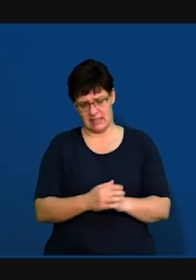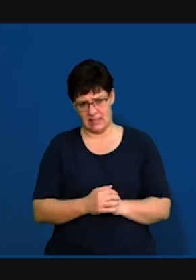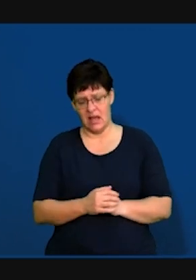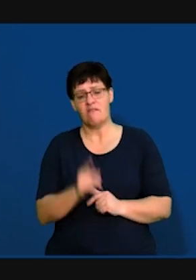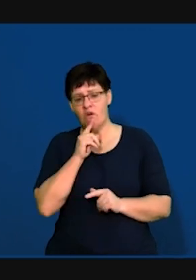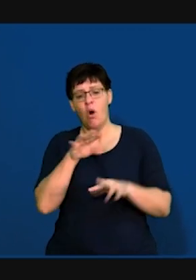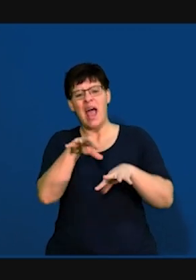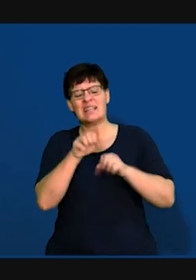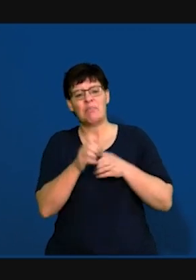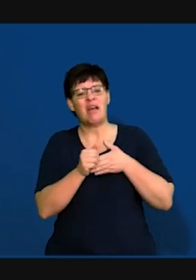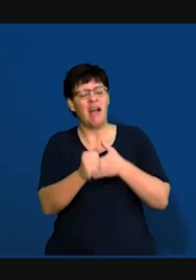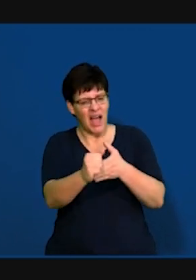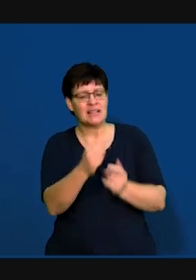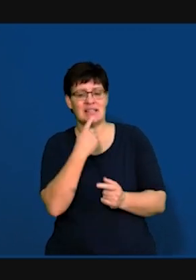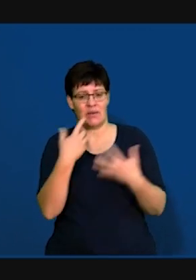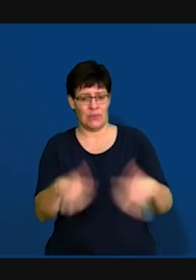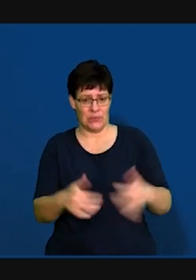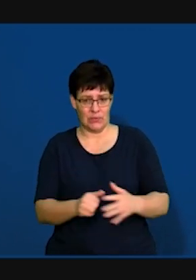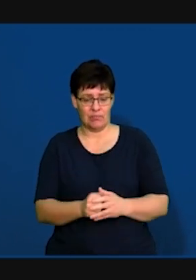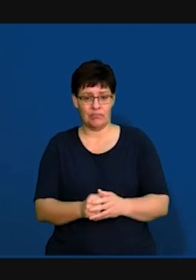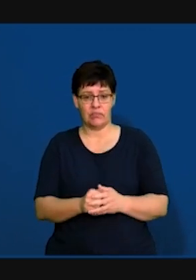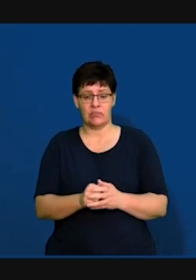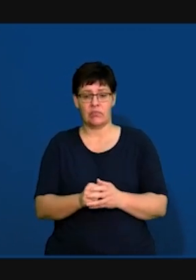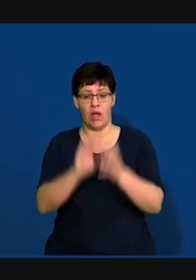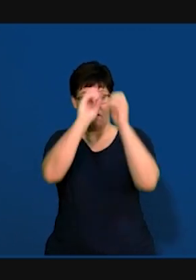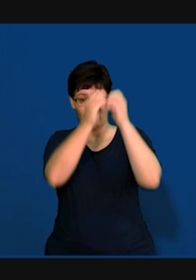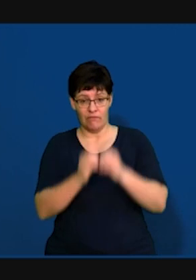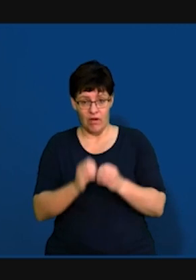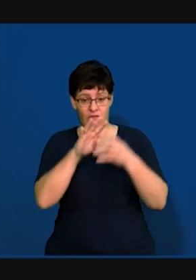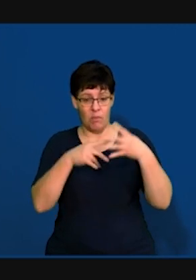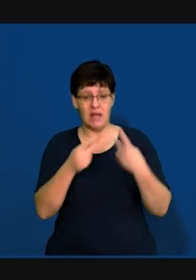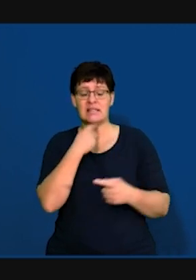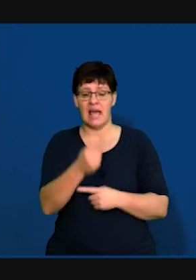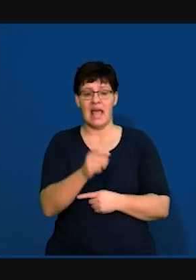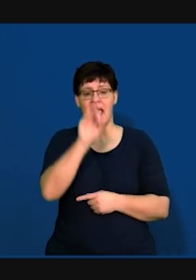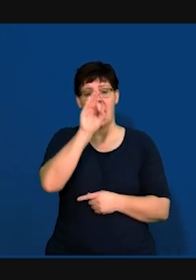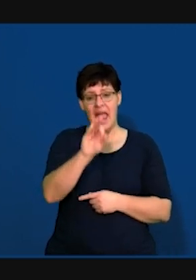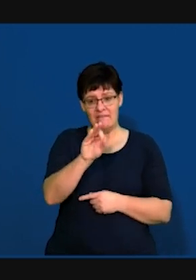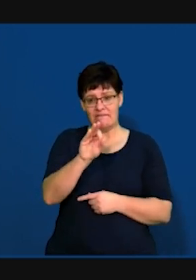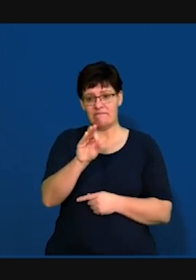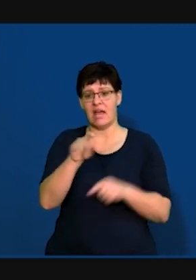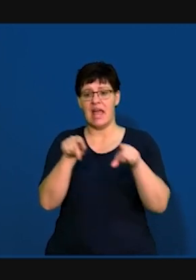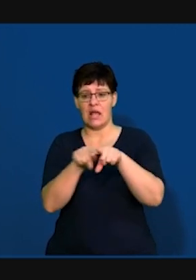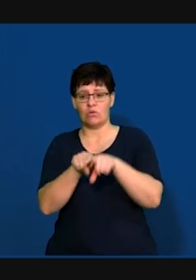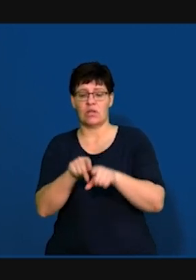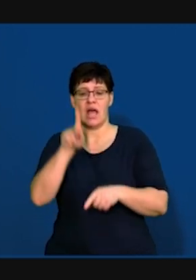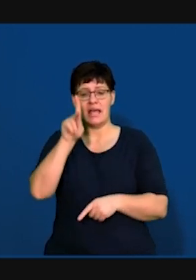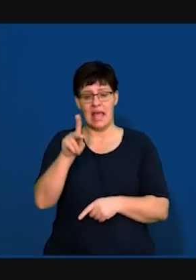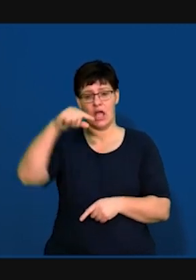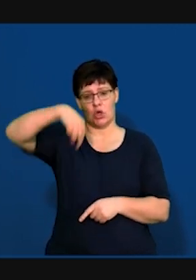examination guidelines. So in the formula sheet, it will be written F is equals to K,